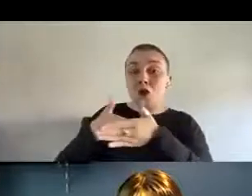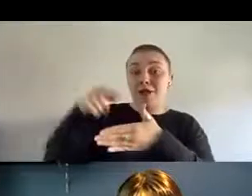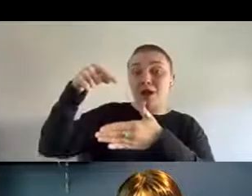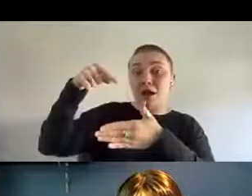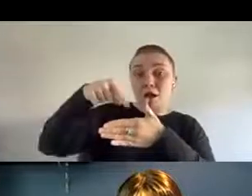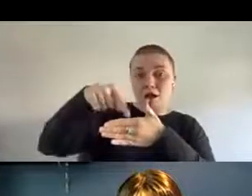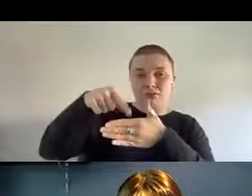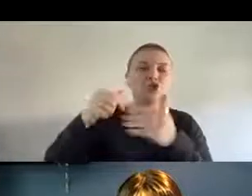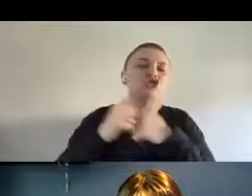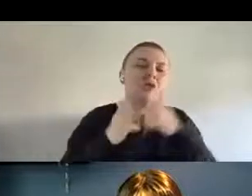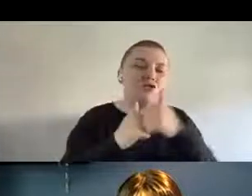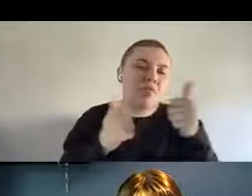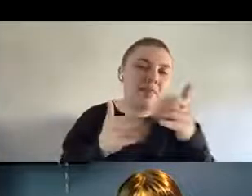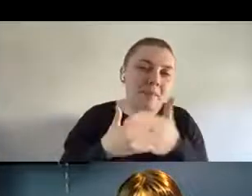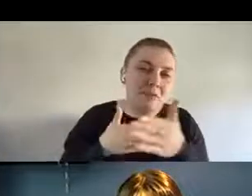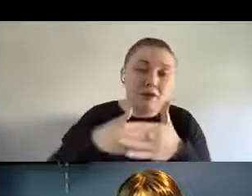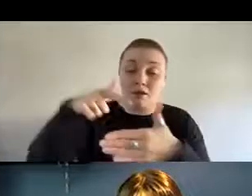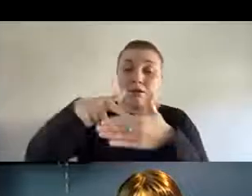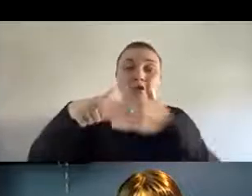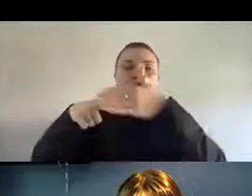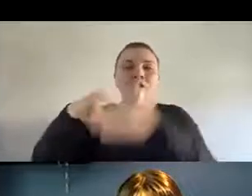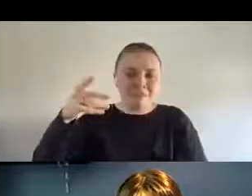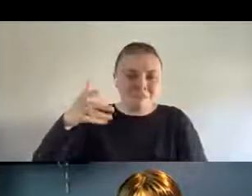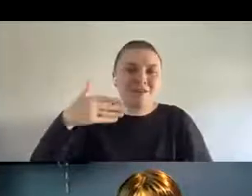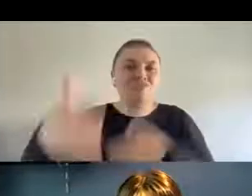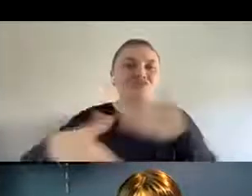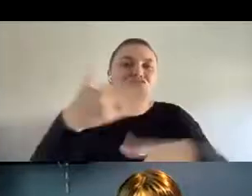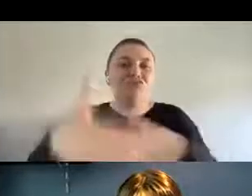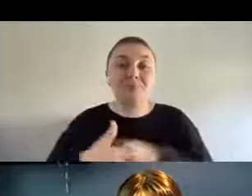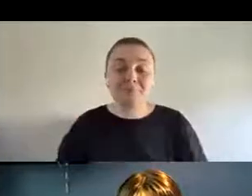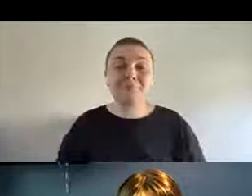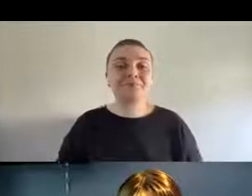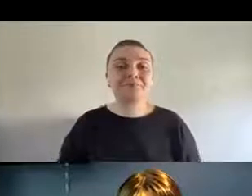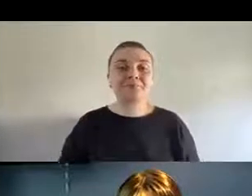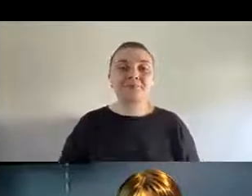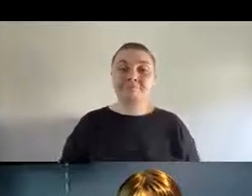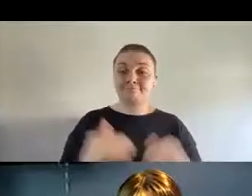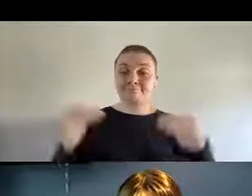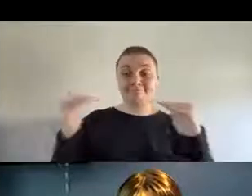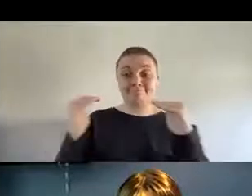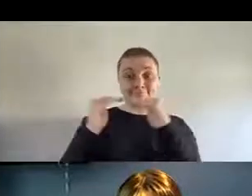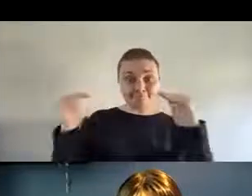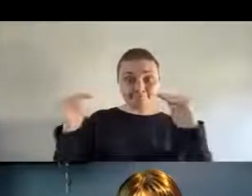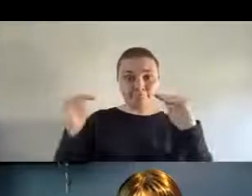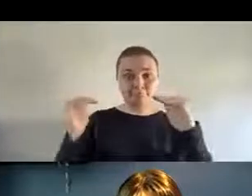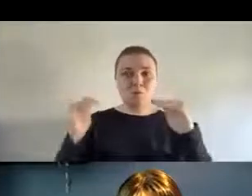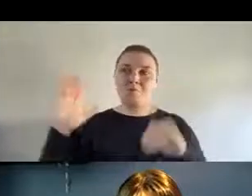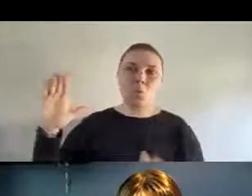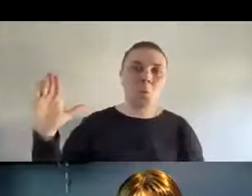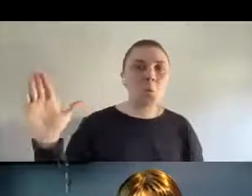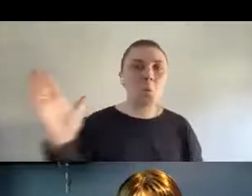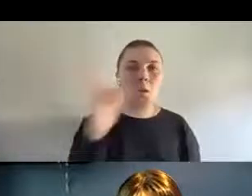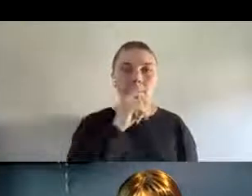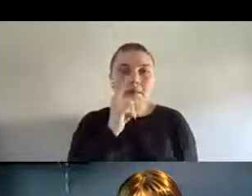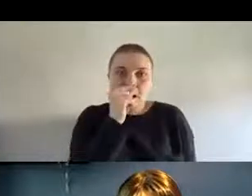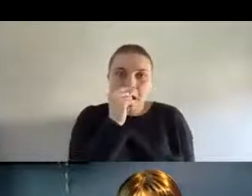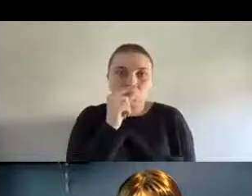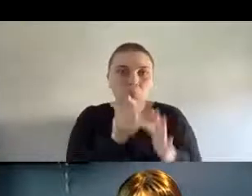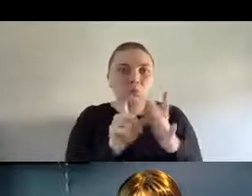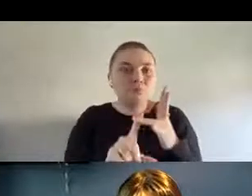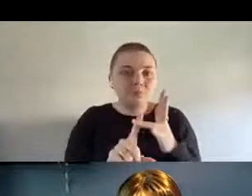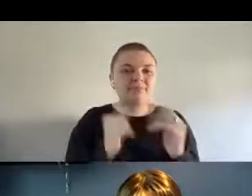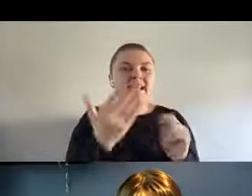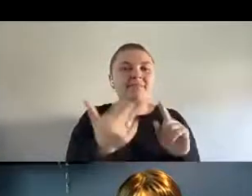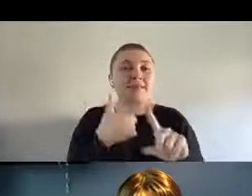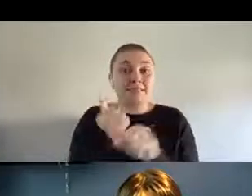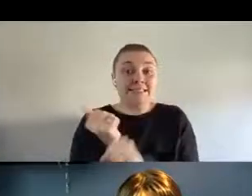structural barriers, have been removed and the equalisation of all people is possible. This is an example,